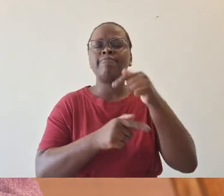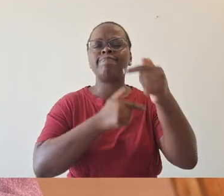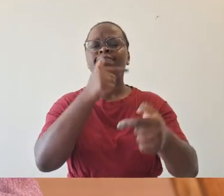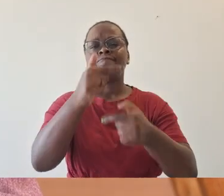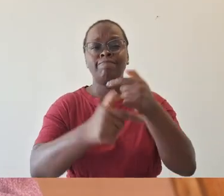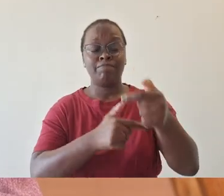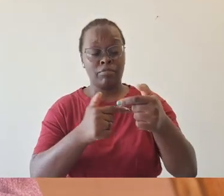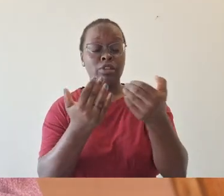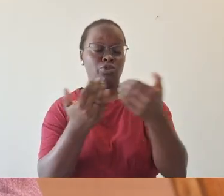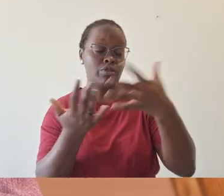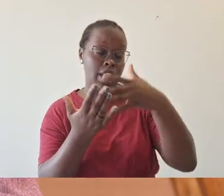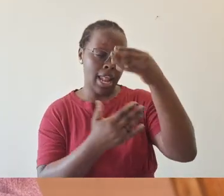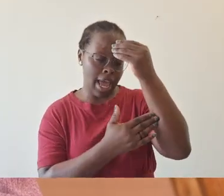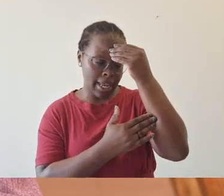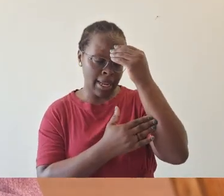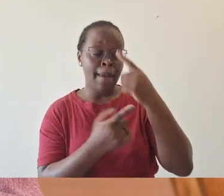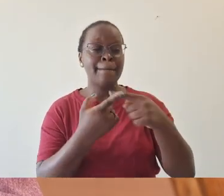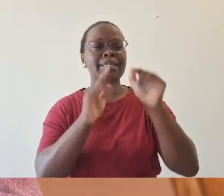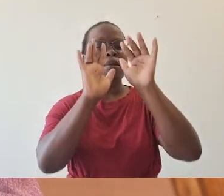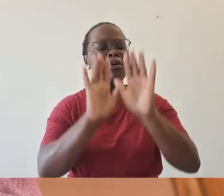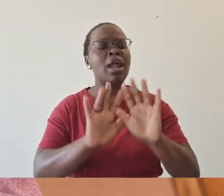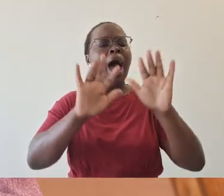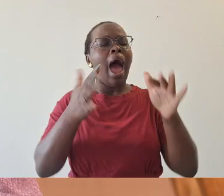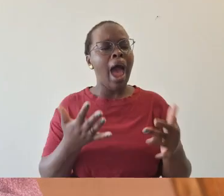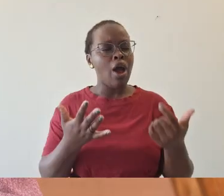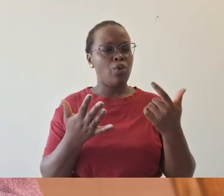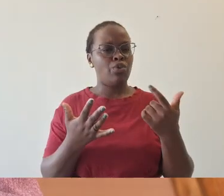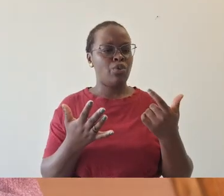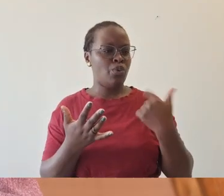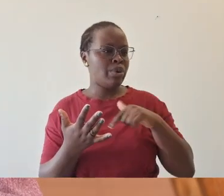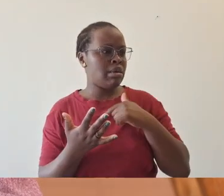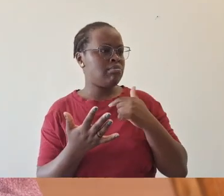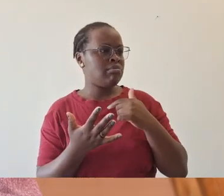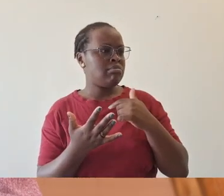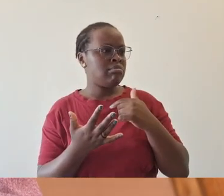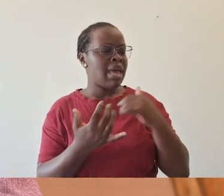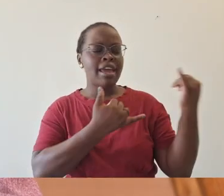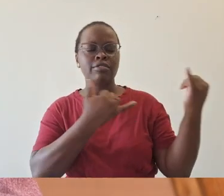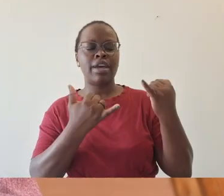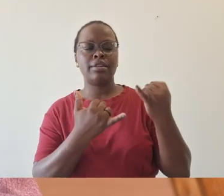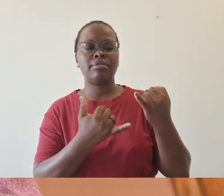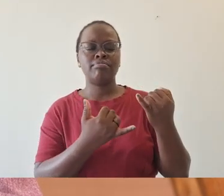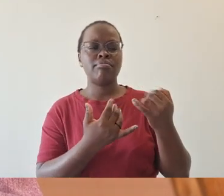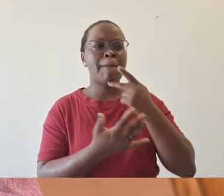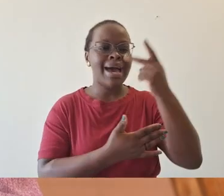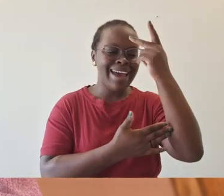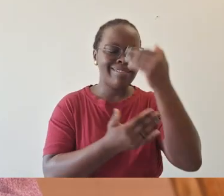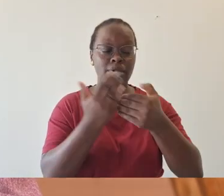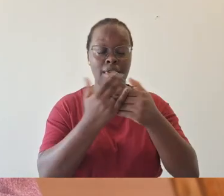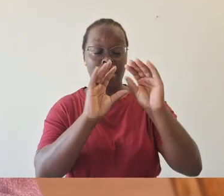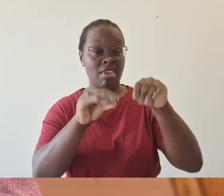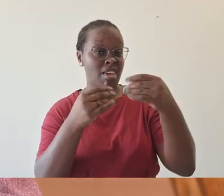and not necessarily formal learning, but even non-formal learning. But most importantly, how we could keep parents and caregivers